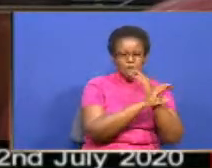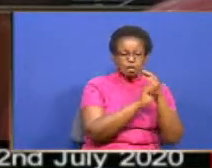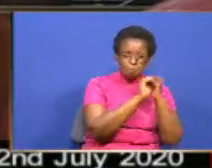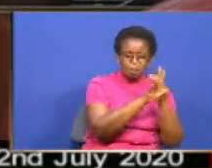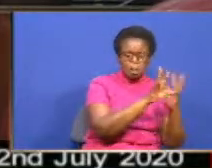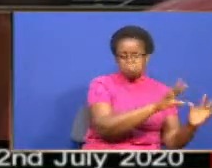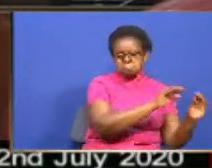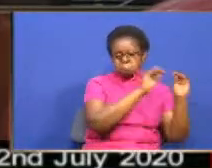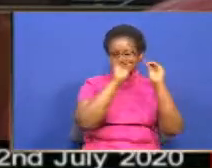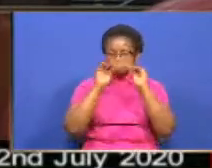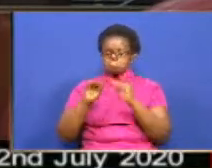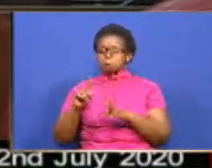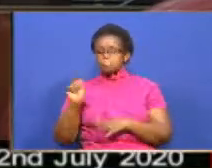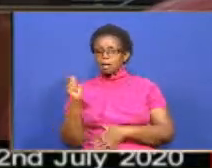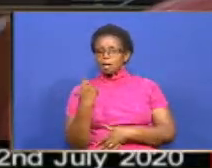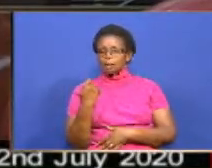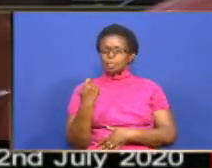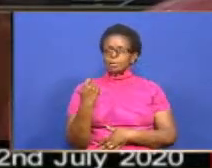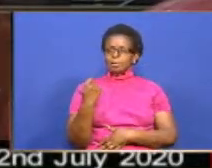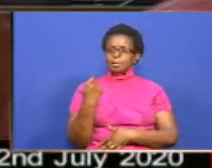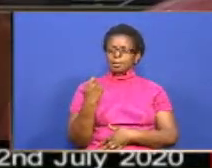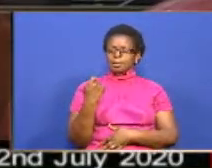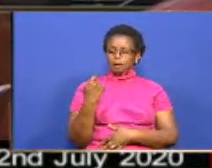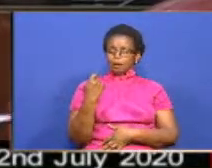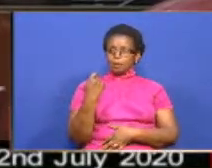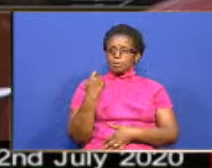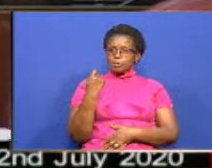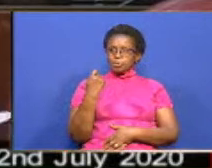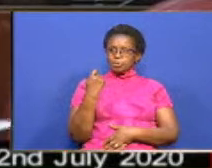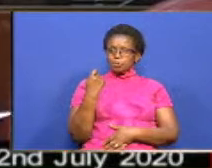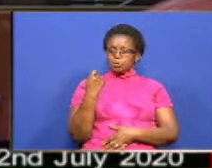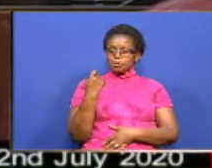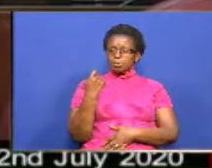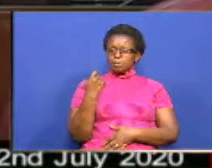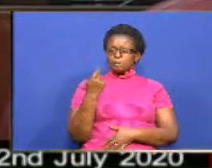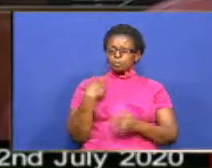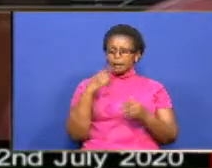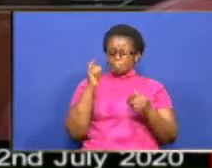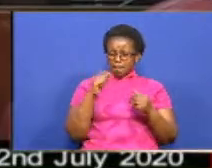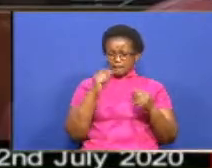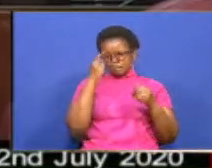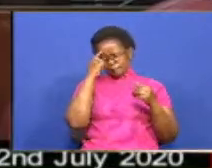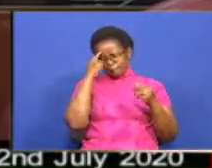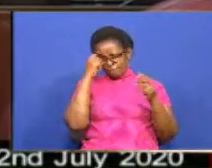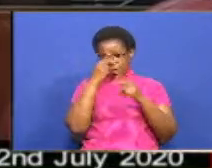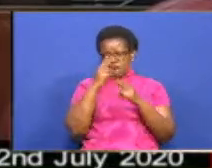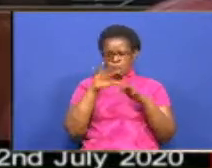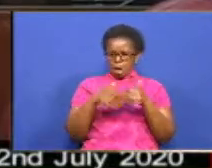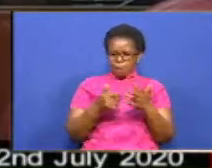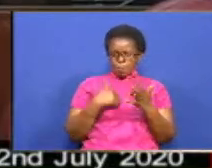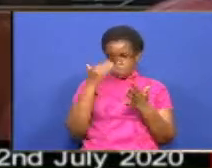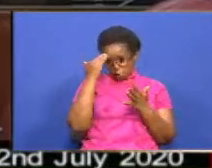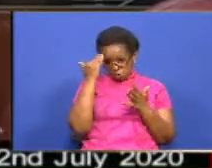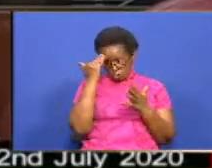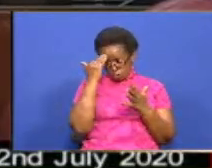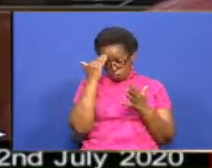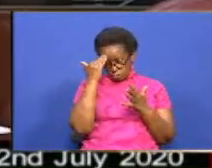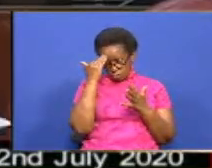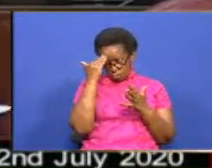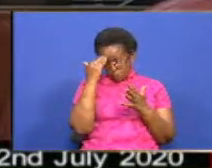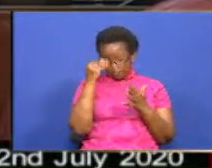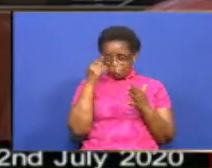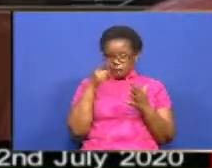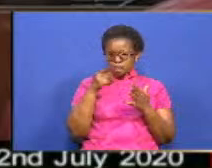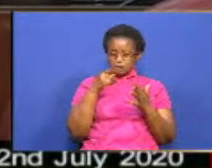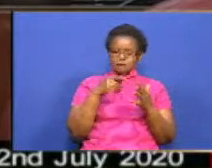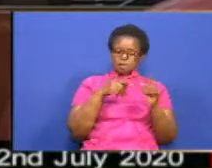Kenya, and hence then been, and we need to then figure out how do we then know that, or say A is a refugee